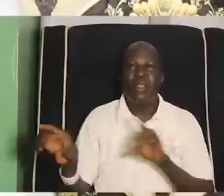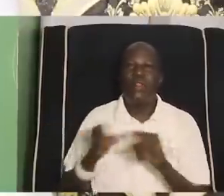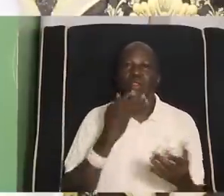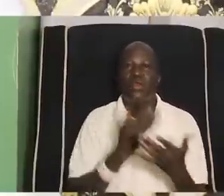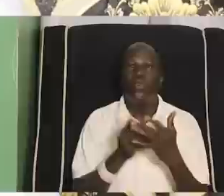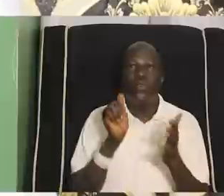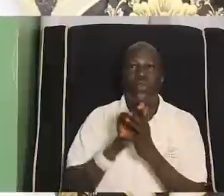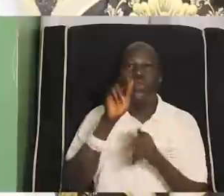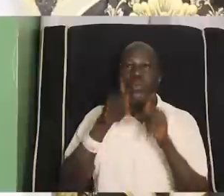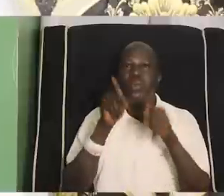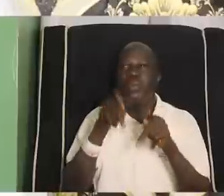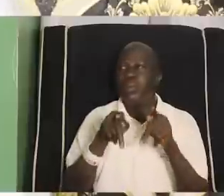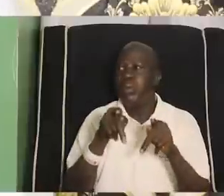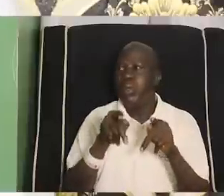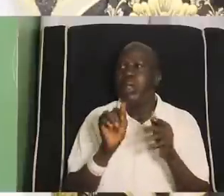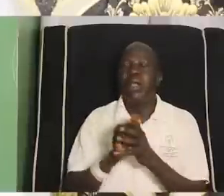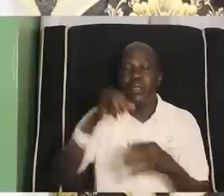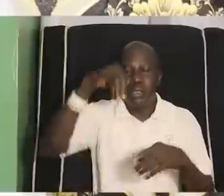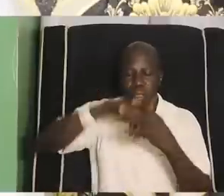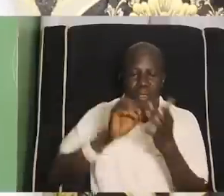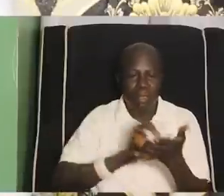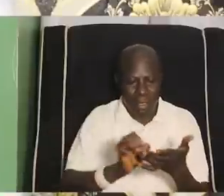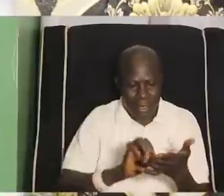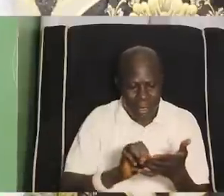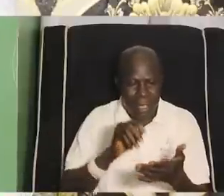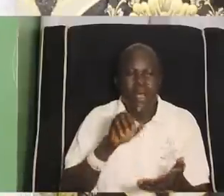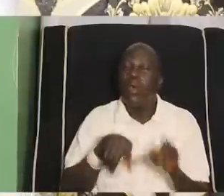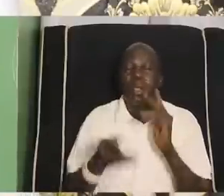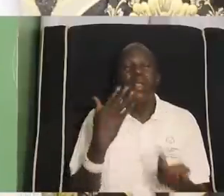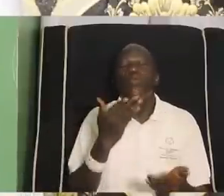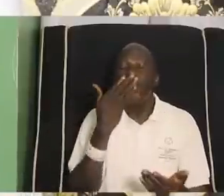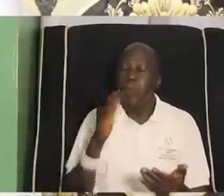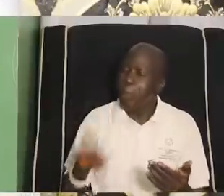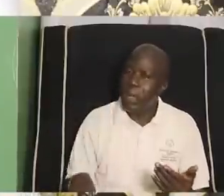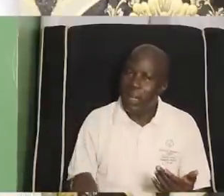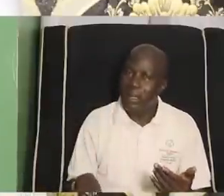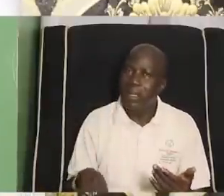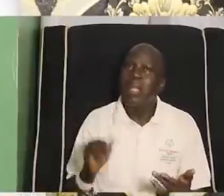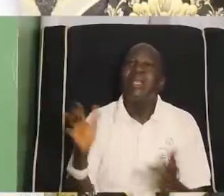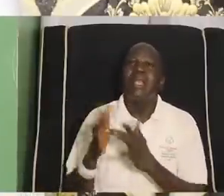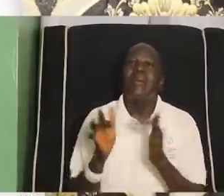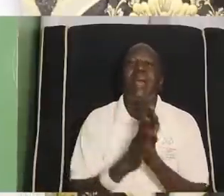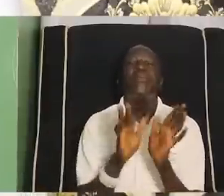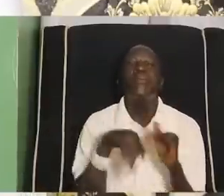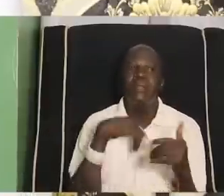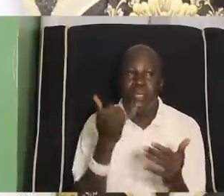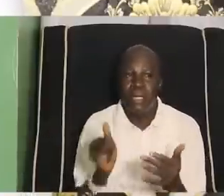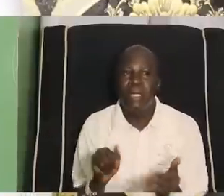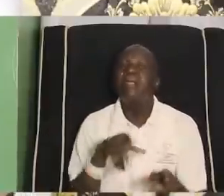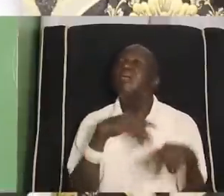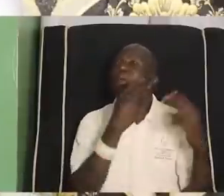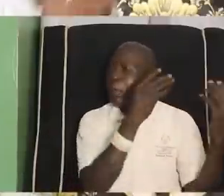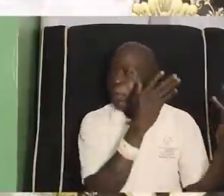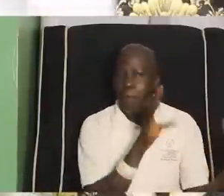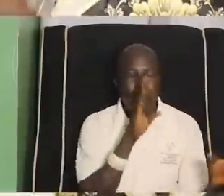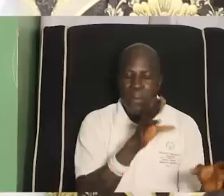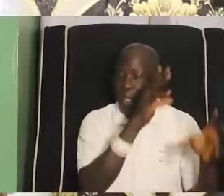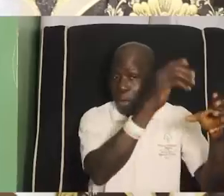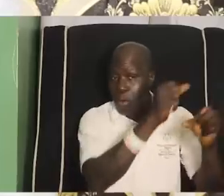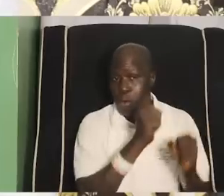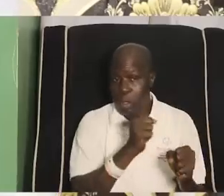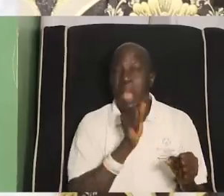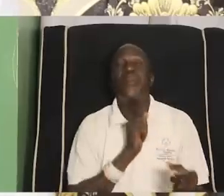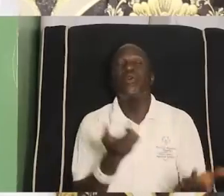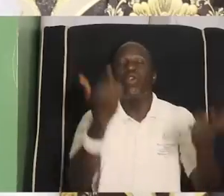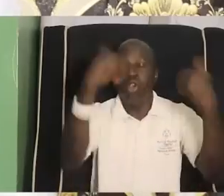mo eniyan. If you do good to people. Akosile mi. It is written. O bad se buburu. Whether you do bad. Bibe ipe. The Bible says. Kiyesi. Emi npo kankan.